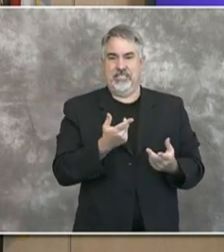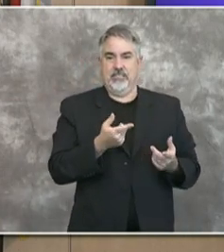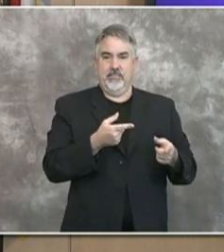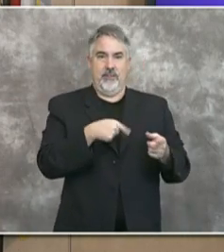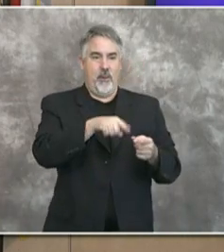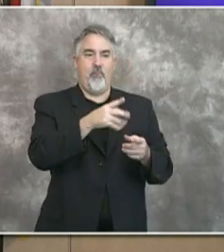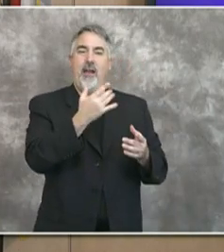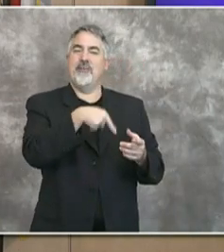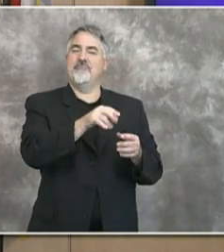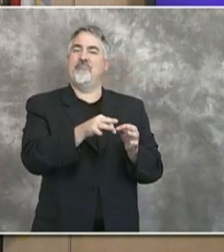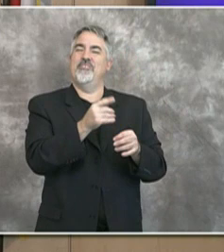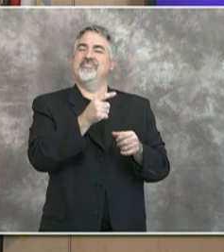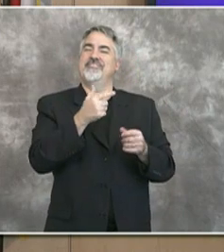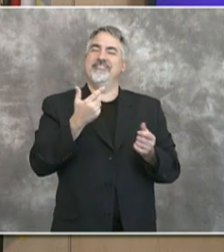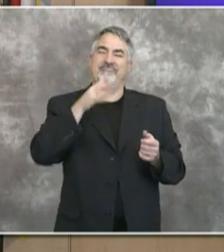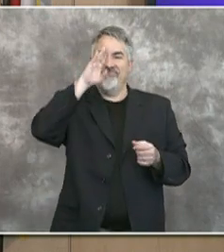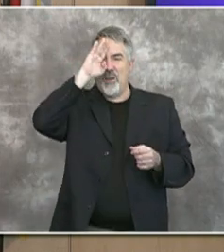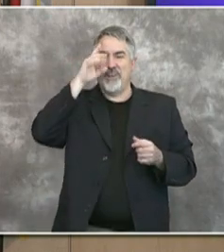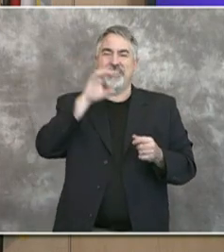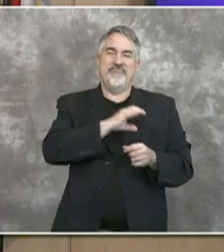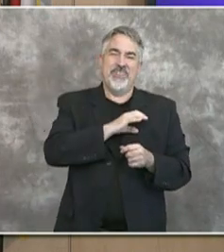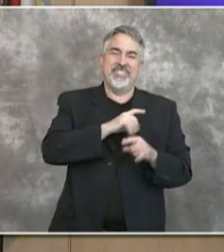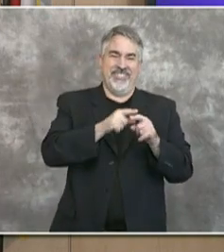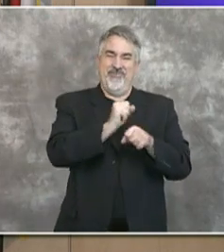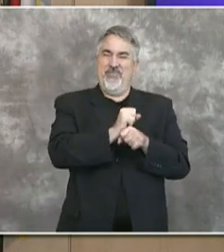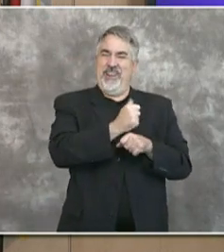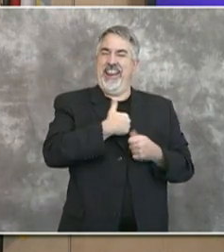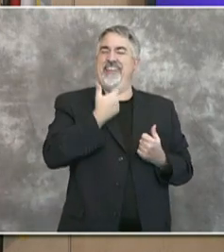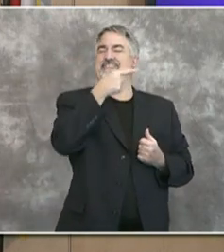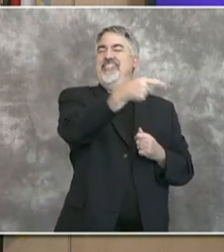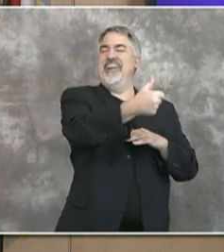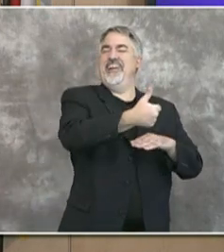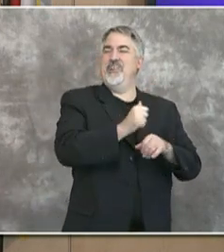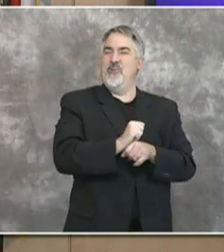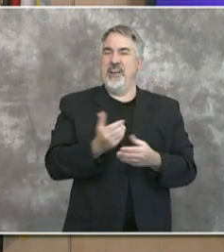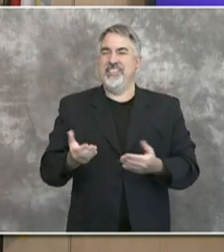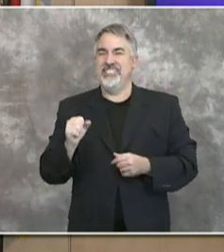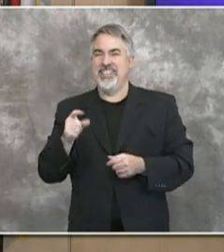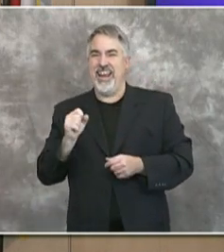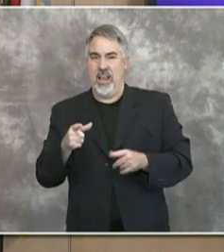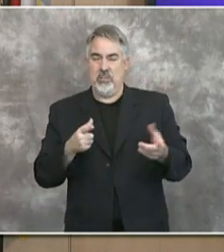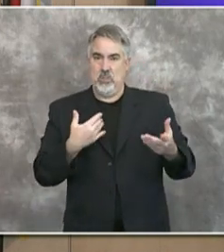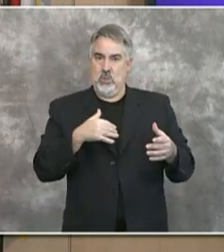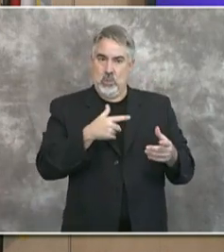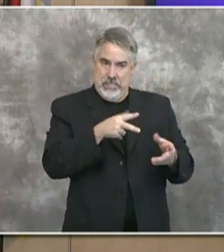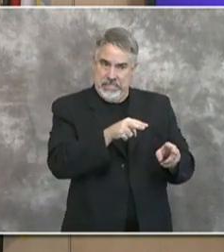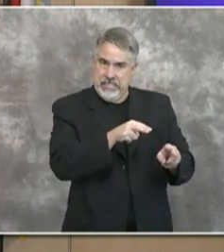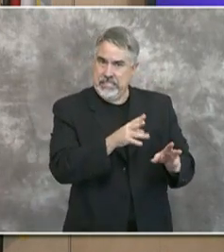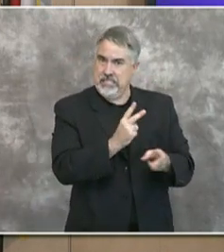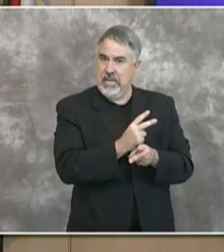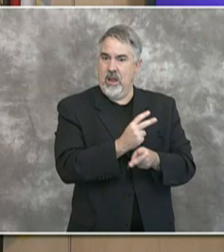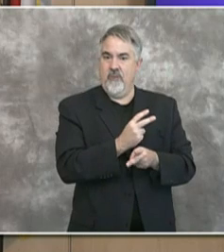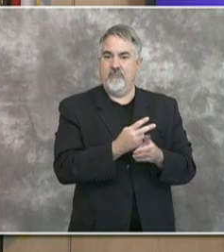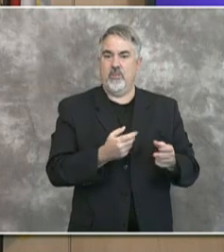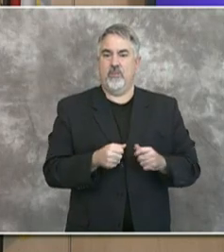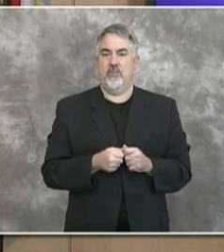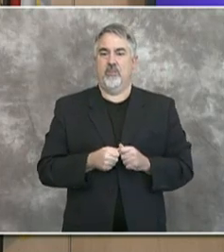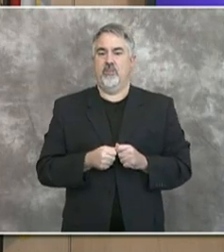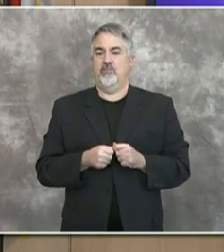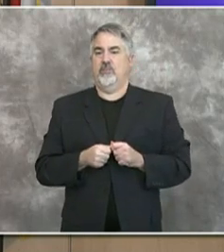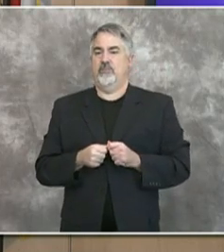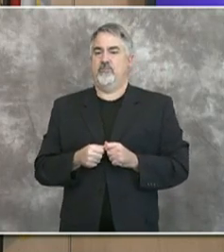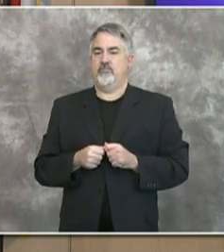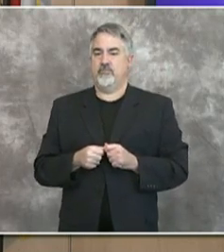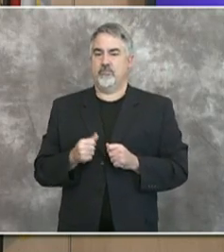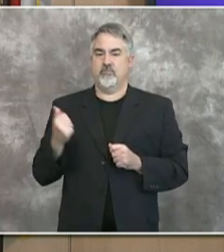government, community partners, and healthcare providers. Last Sunday, we had a call with Secretary Mark Galley, the Secretary of Health and Human